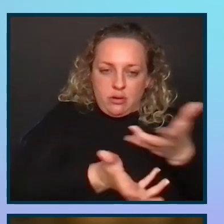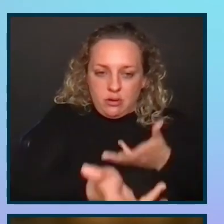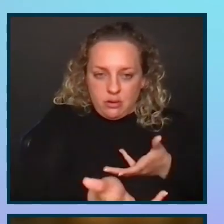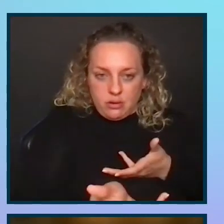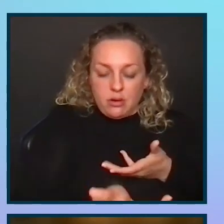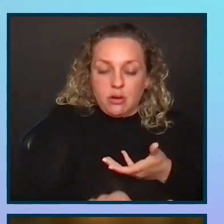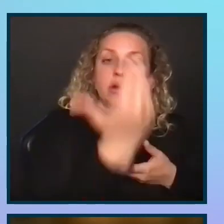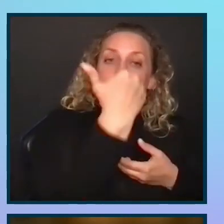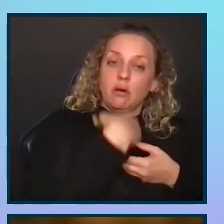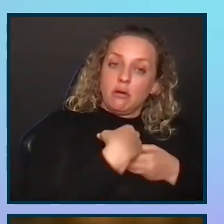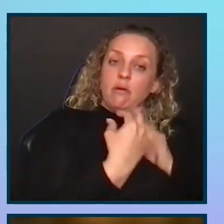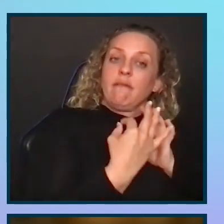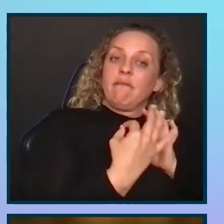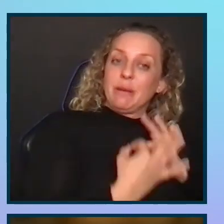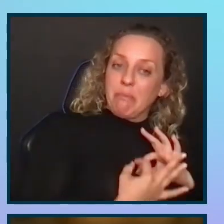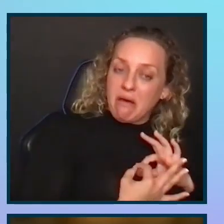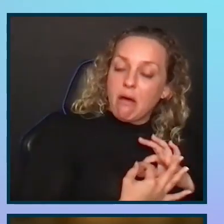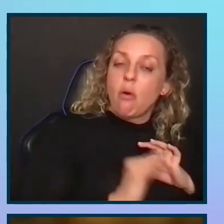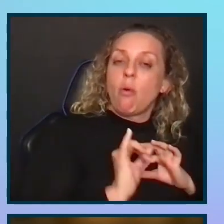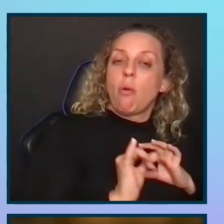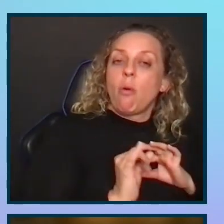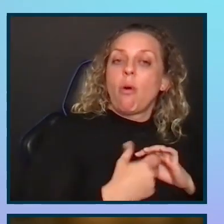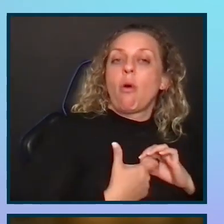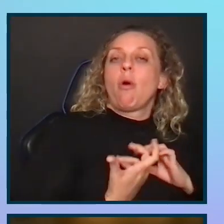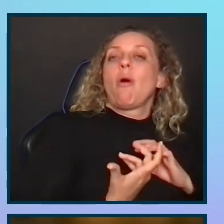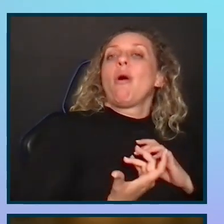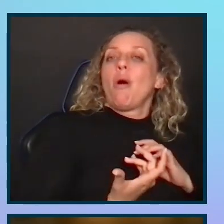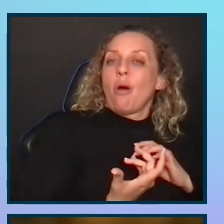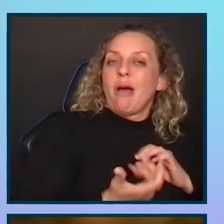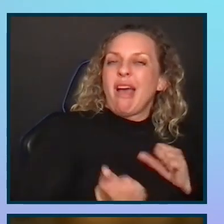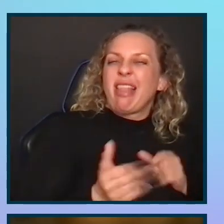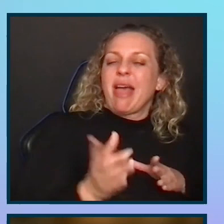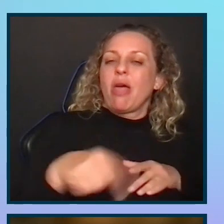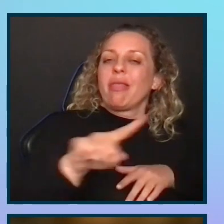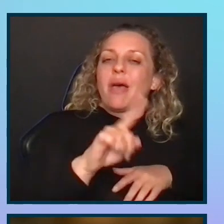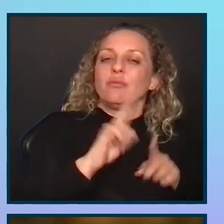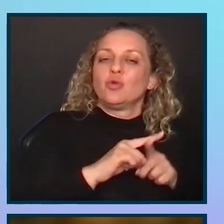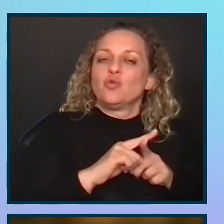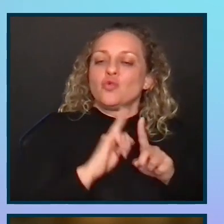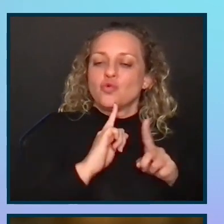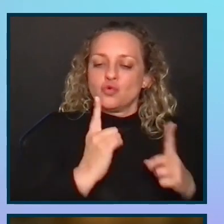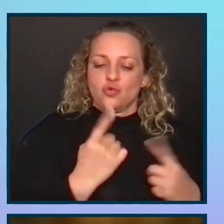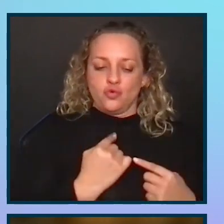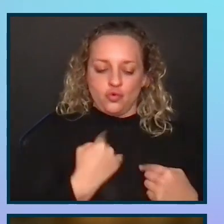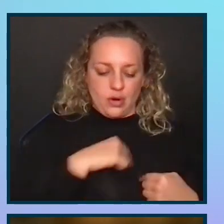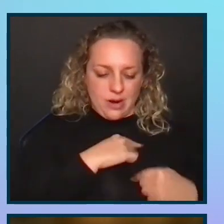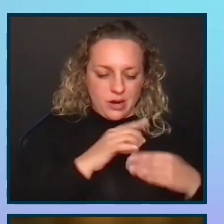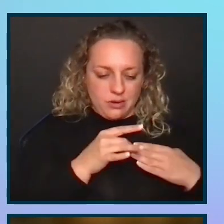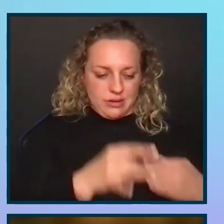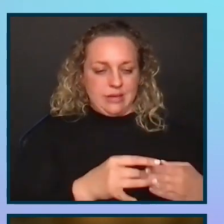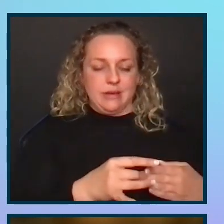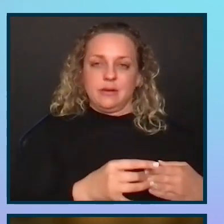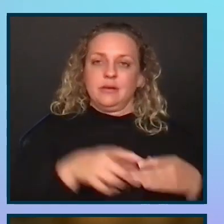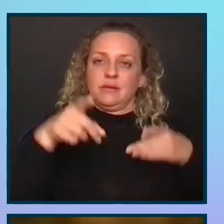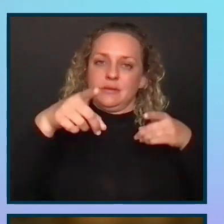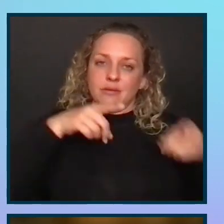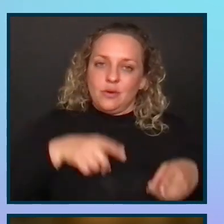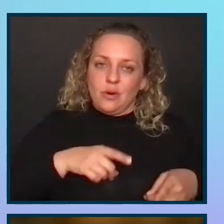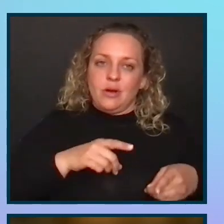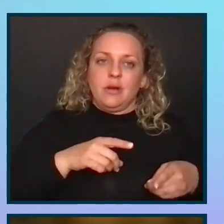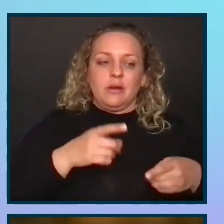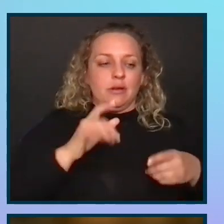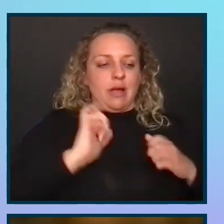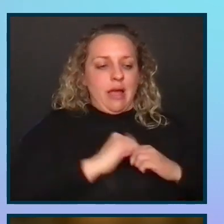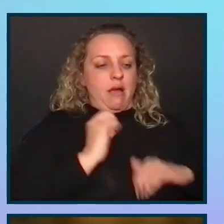provide insight for us, allowing them to give feedback, allowing them to really direct and lead the direction of our product, influence